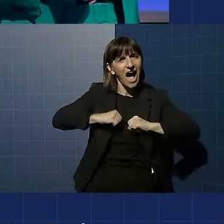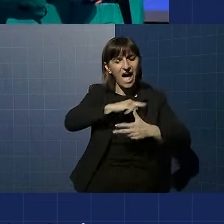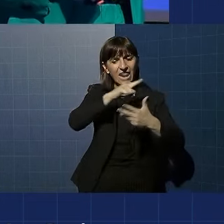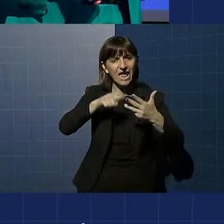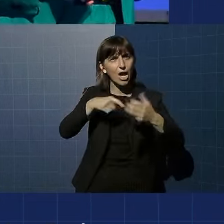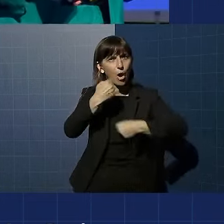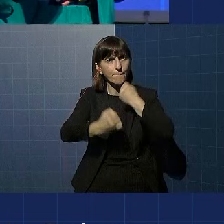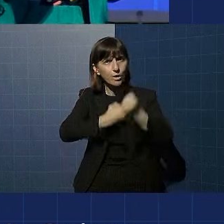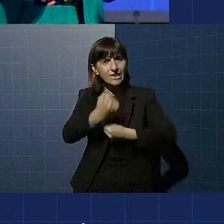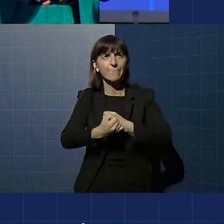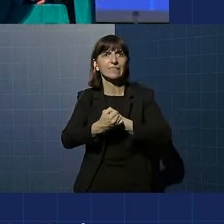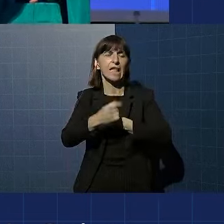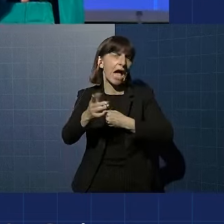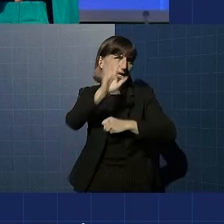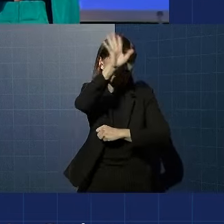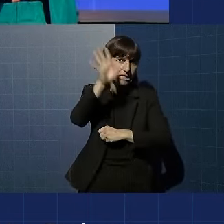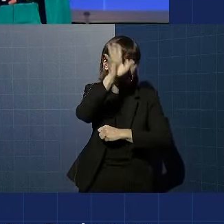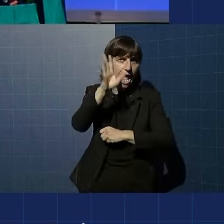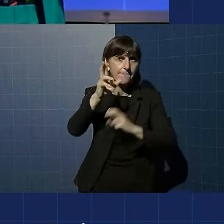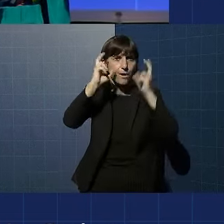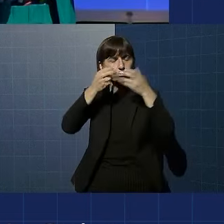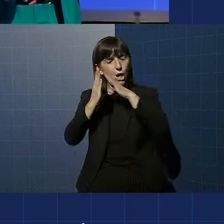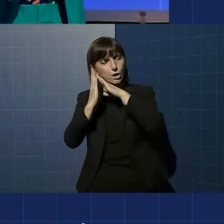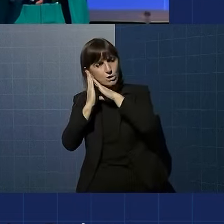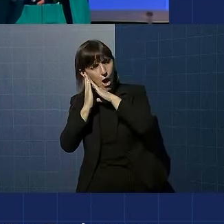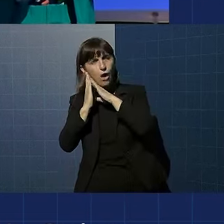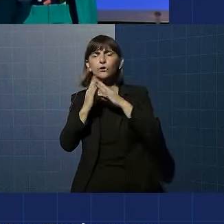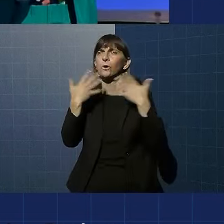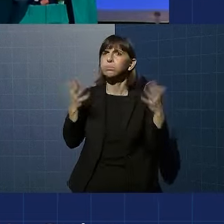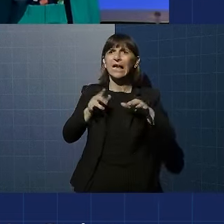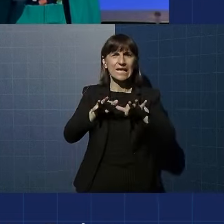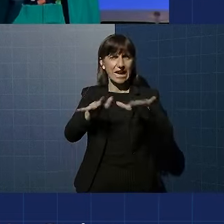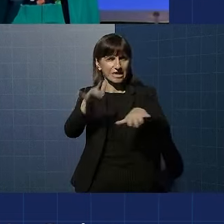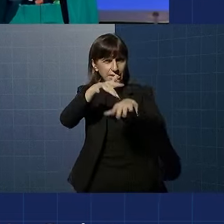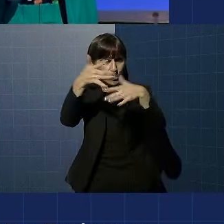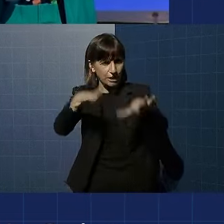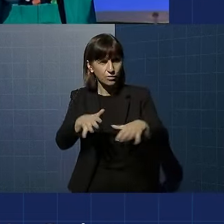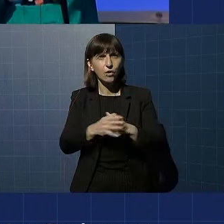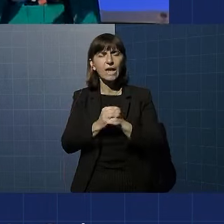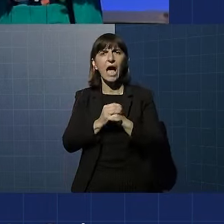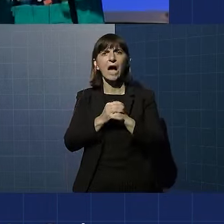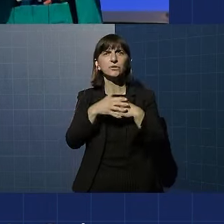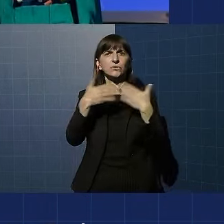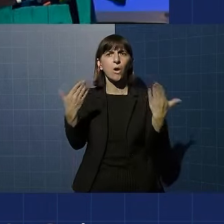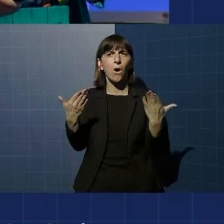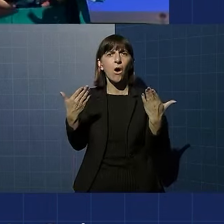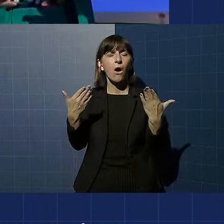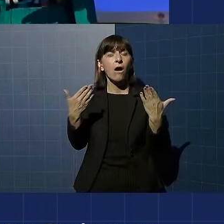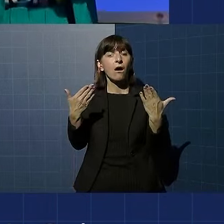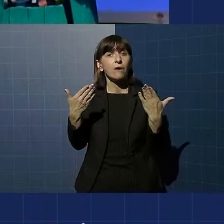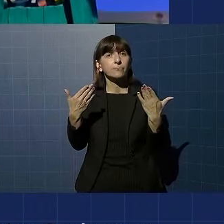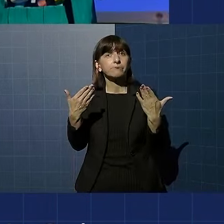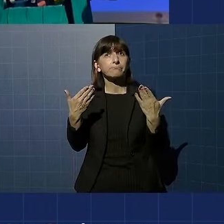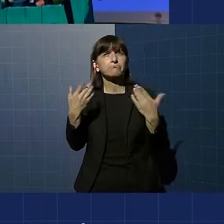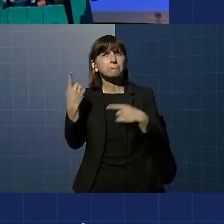Okay, radiation we've talked about and protecting the astronauts from that. We look into science and technology